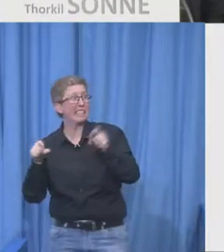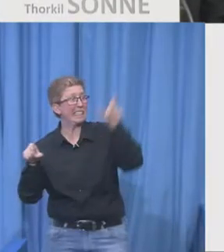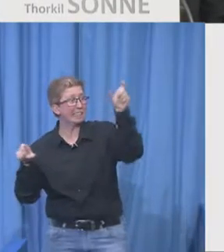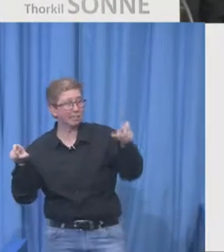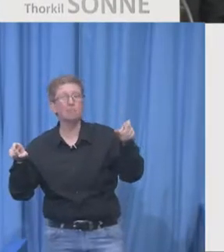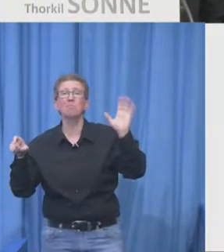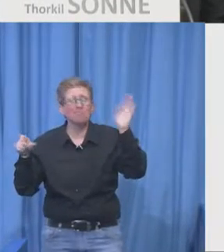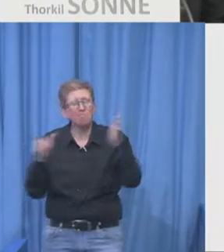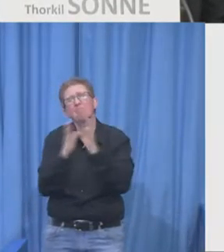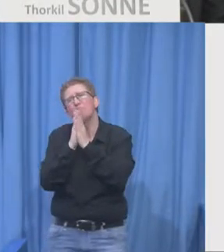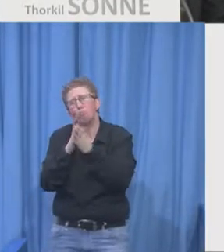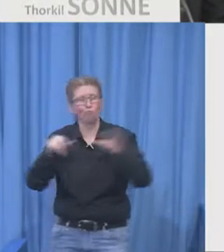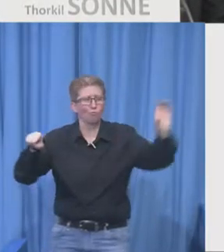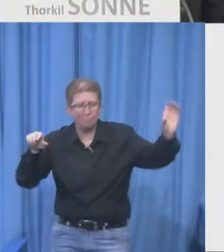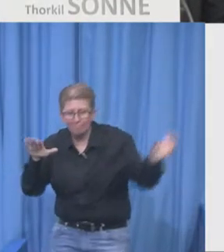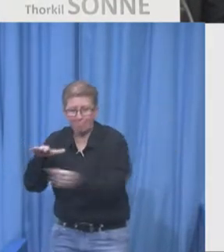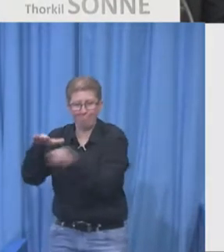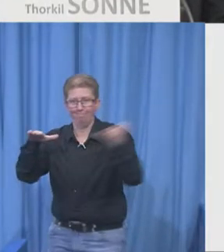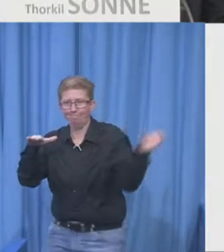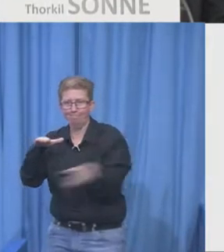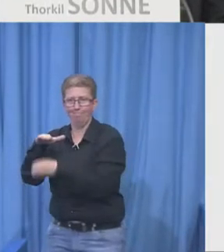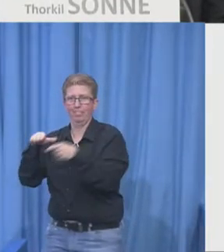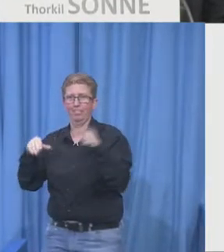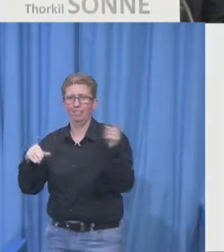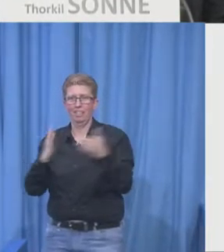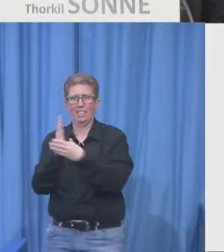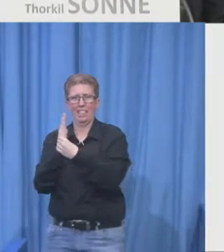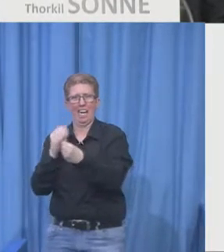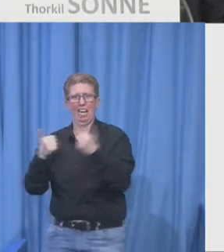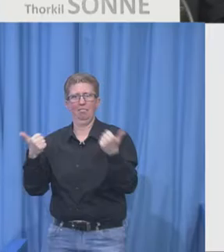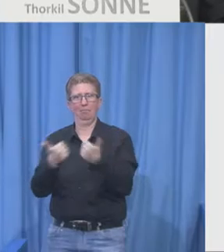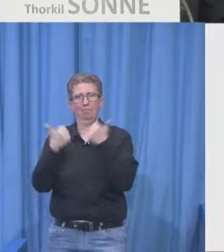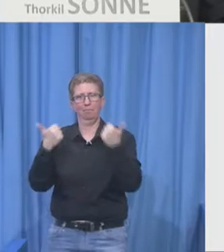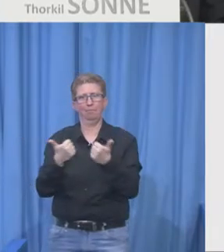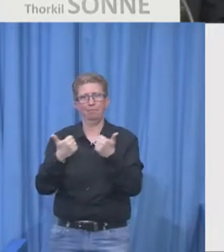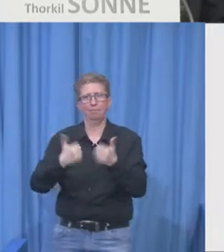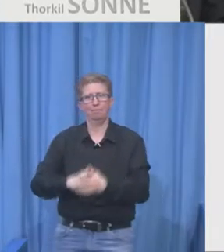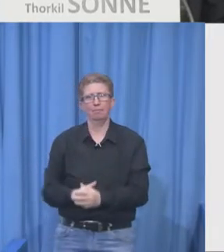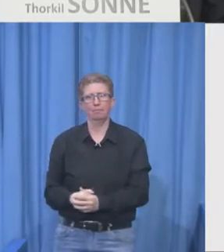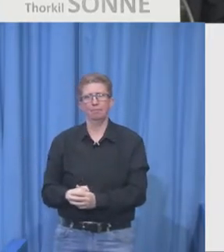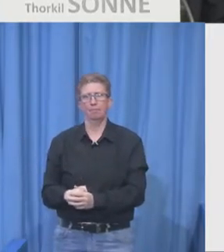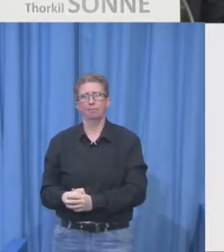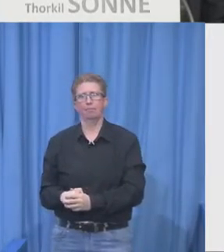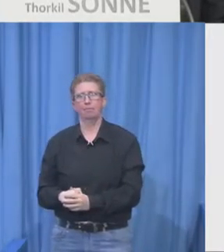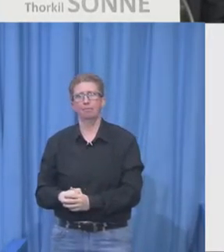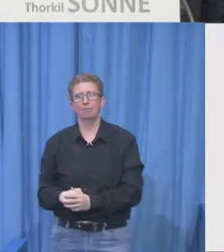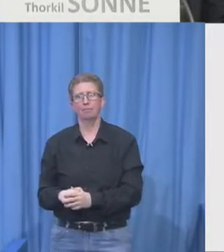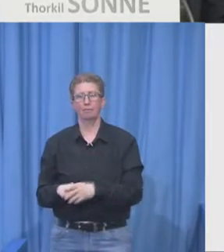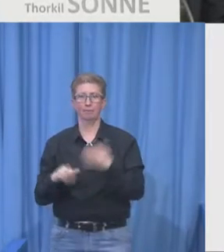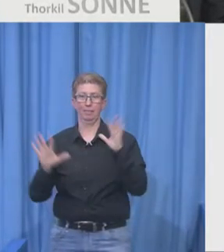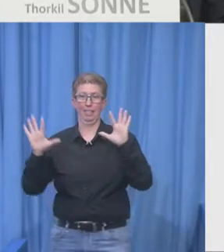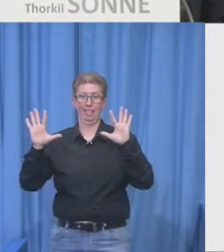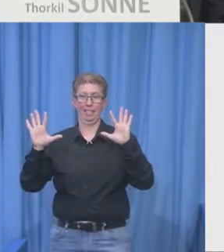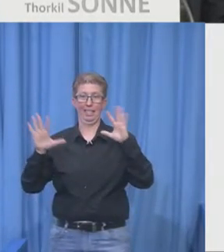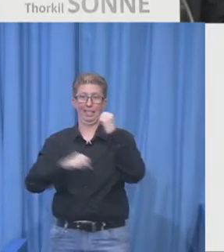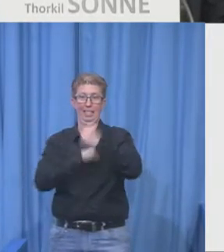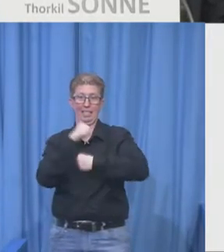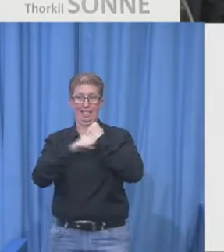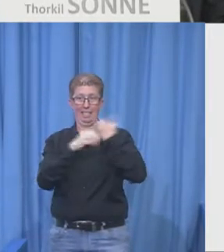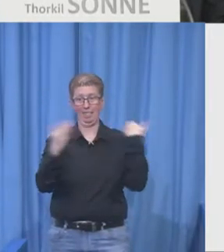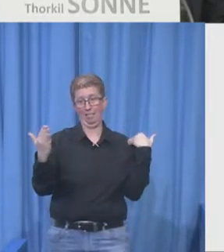10 years. We have probably enabled about 1,000 jobs. We have experience from about 15